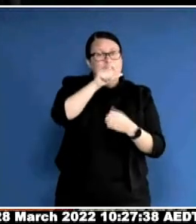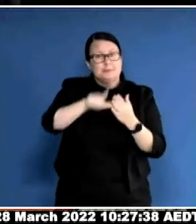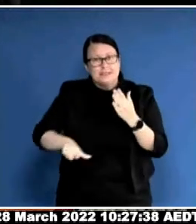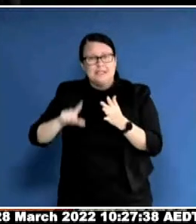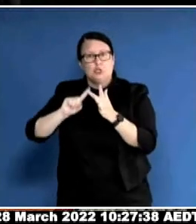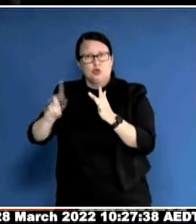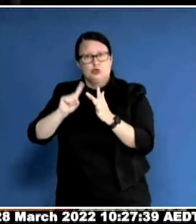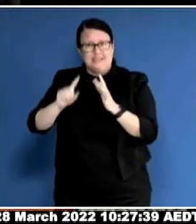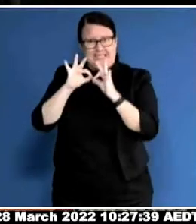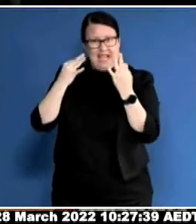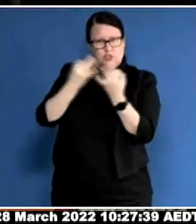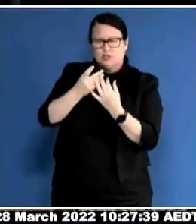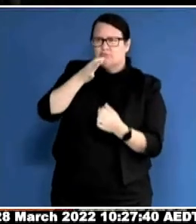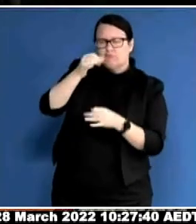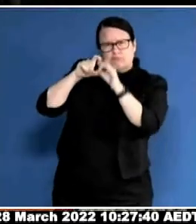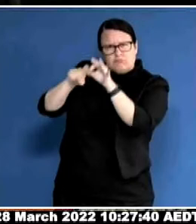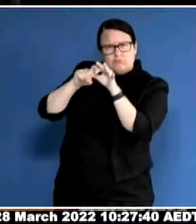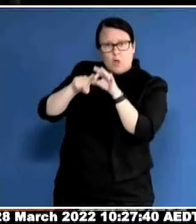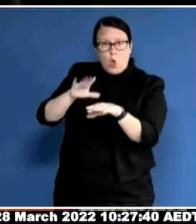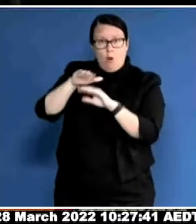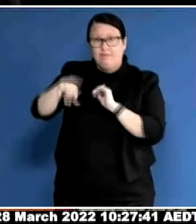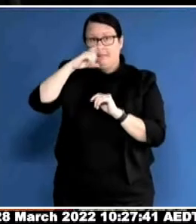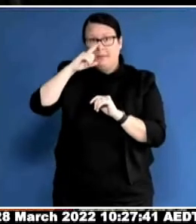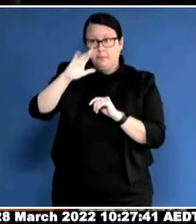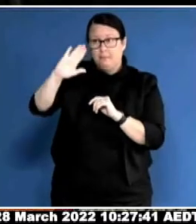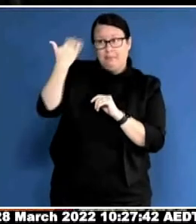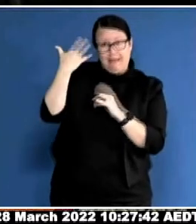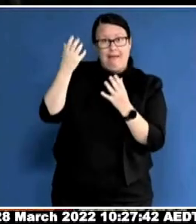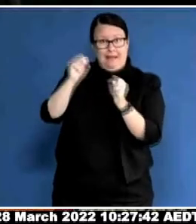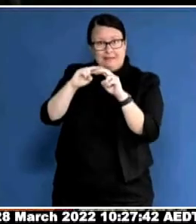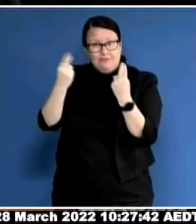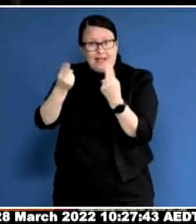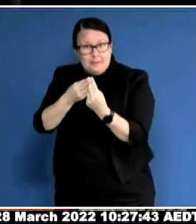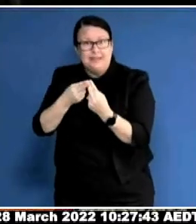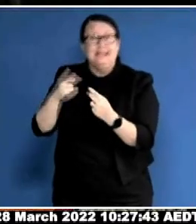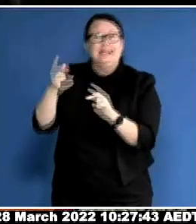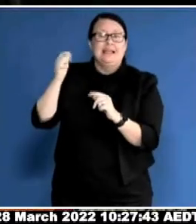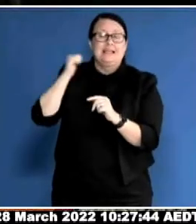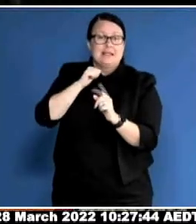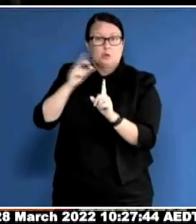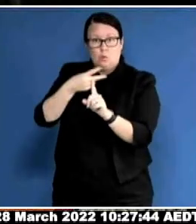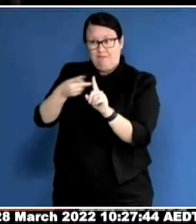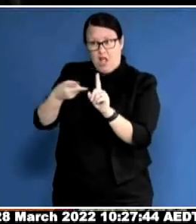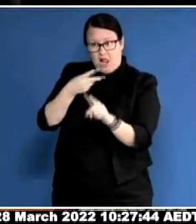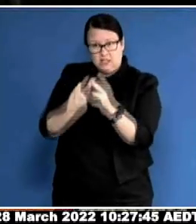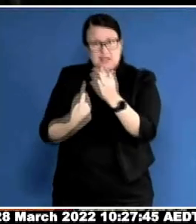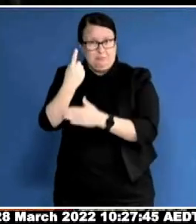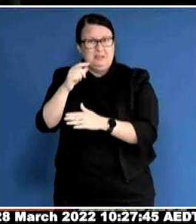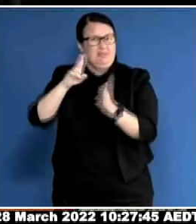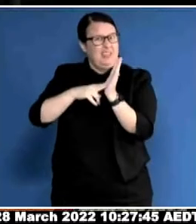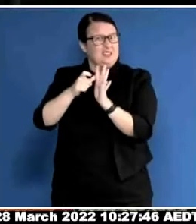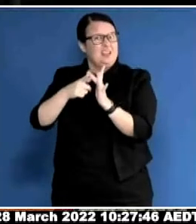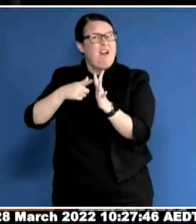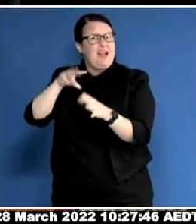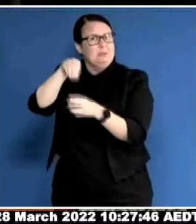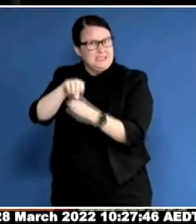disability who experience family, domestic, and sexual violence. On Friday will also be an opportunity